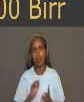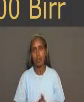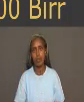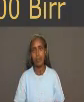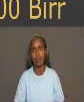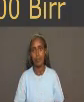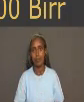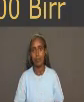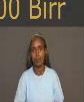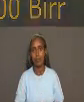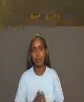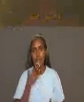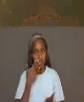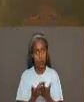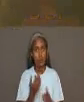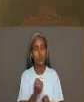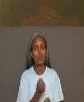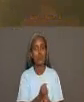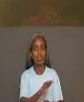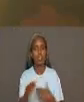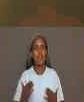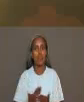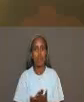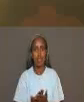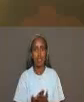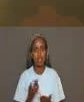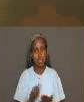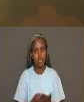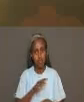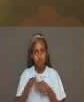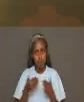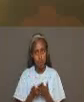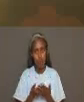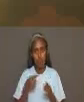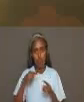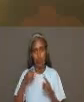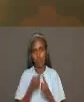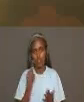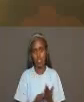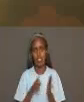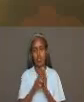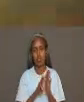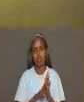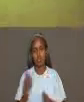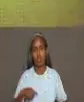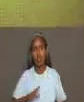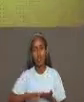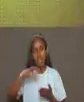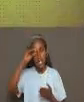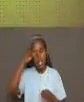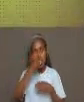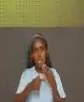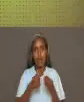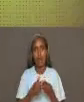1,600 beer. Good work, everyone. That is all for this unit. We